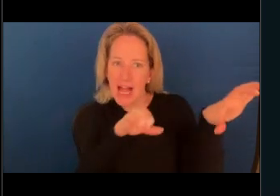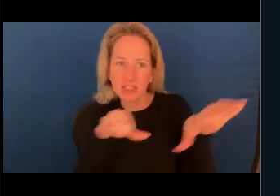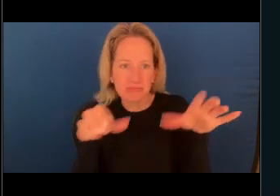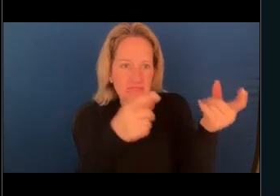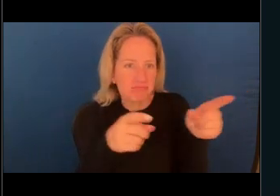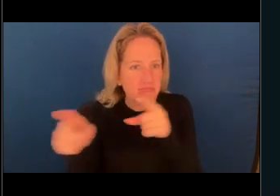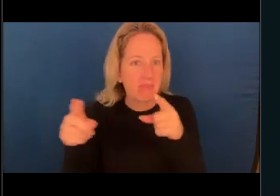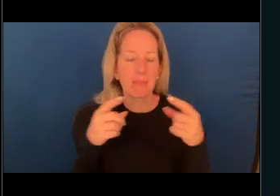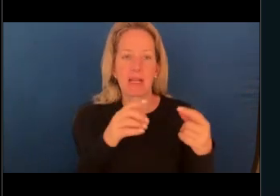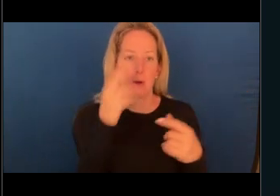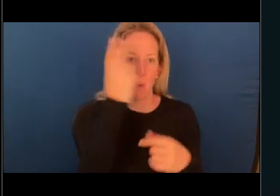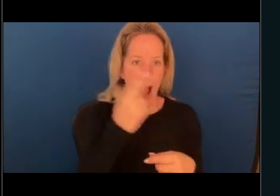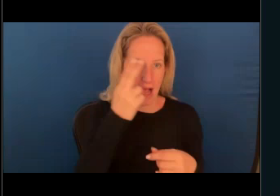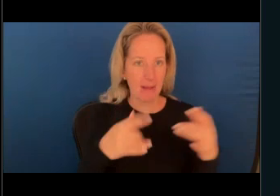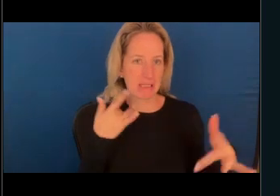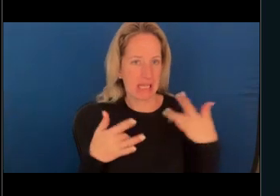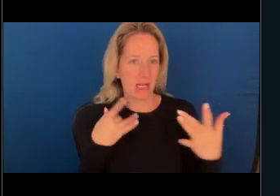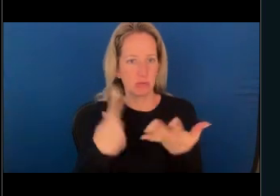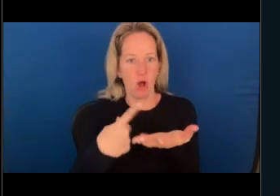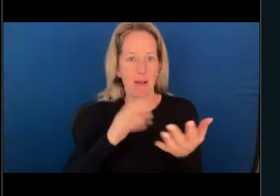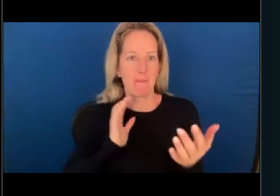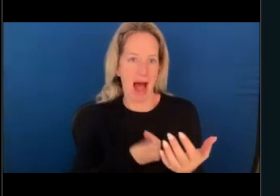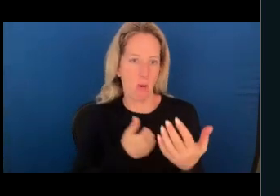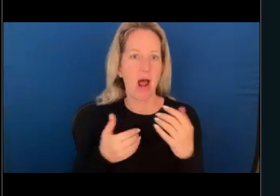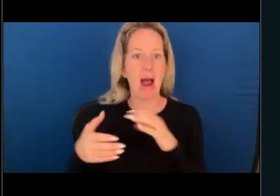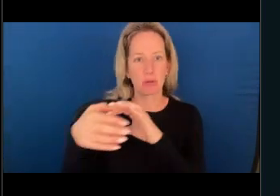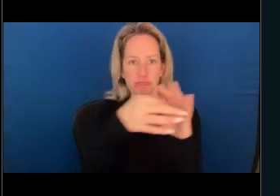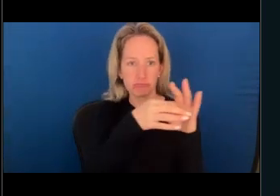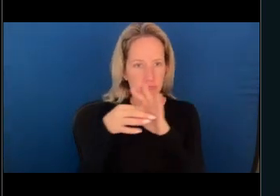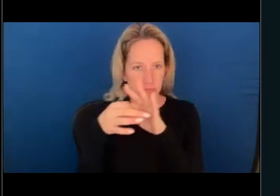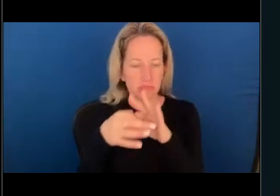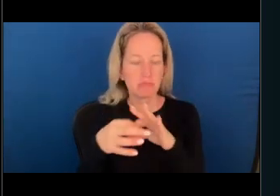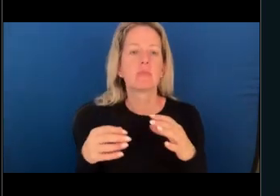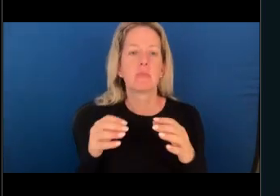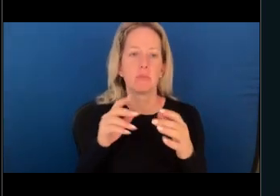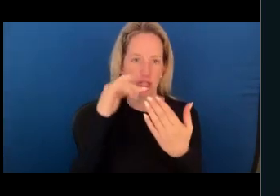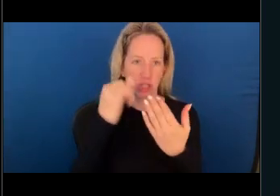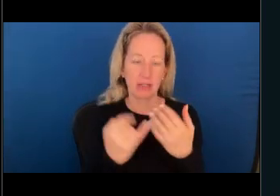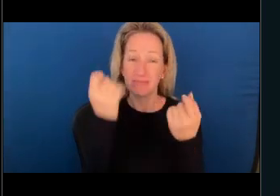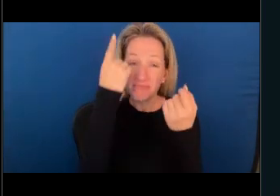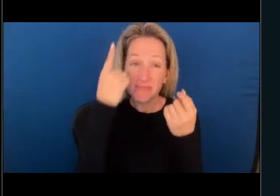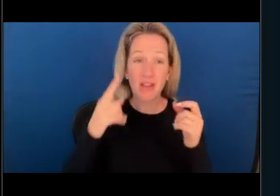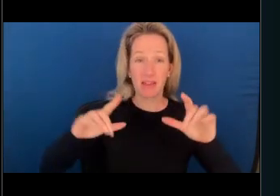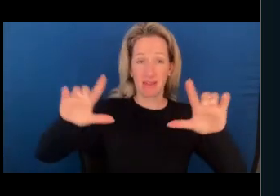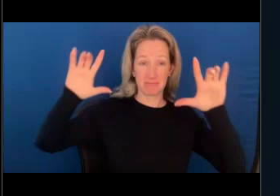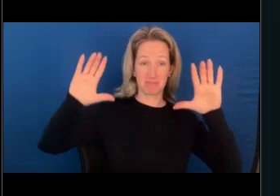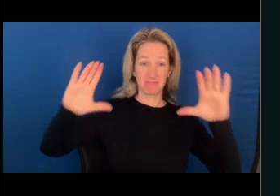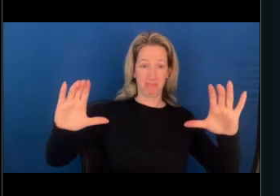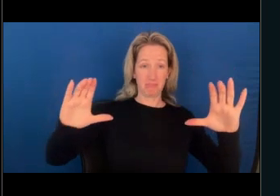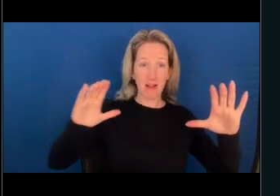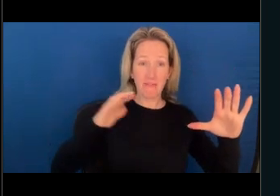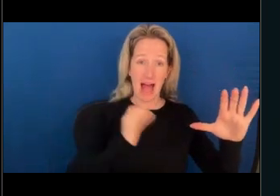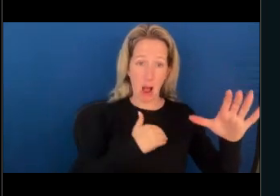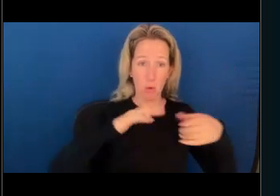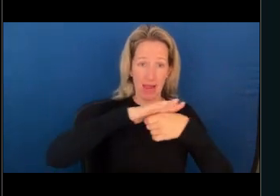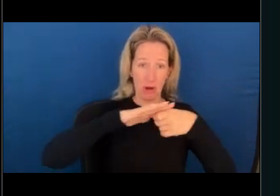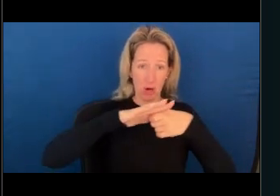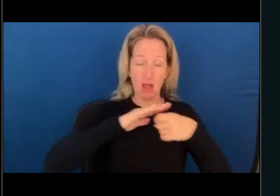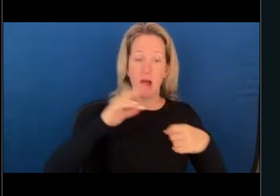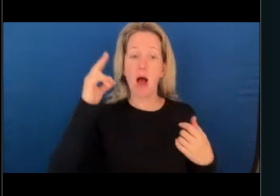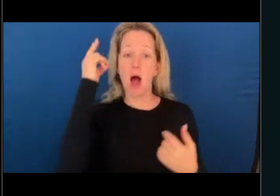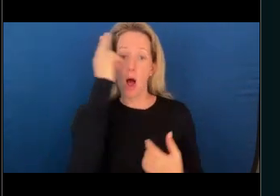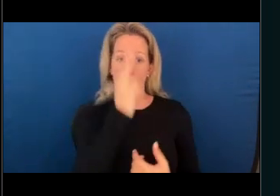Coalition project. So just to give you an idea of the scope of the area that we work in,